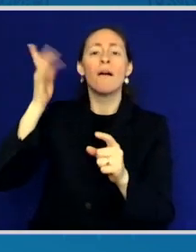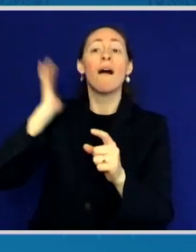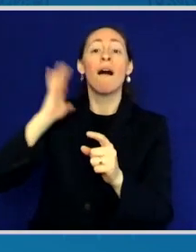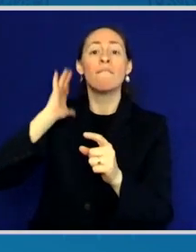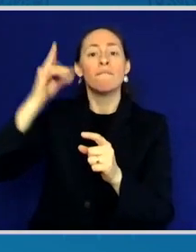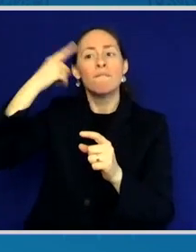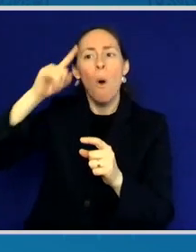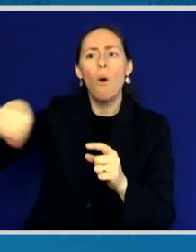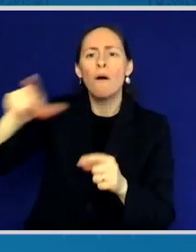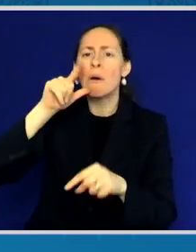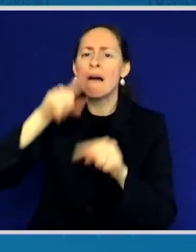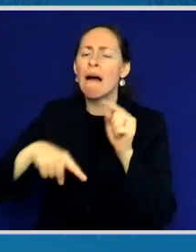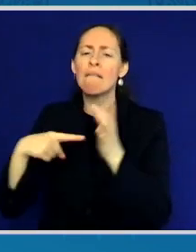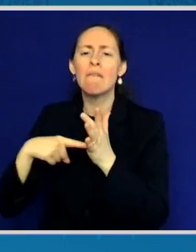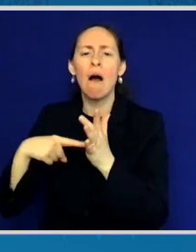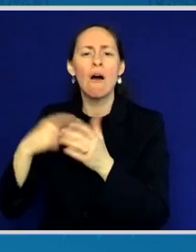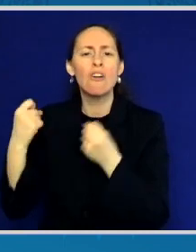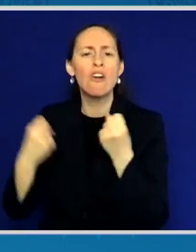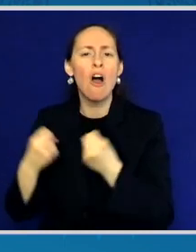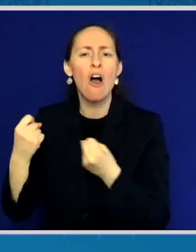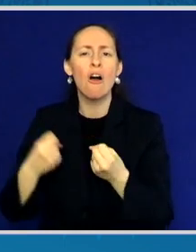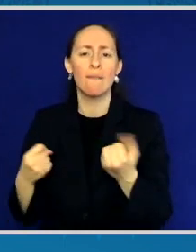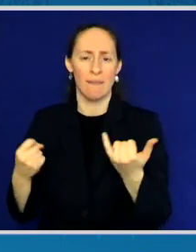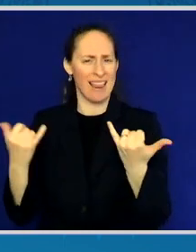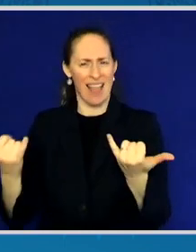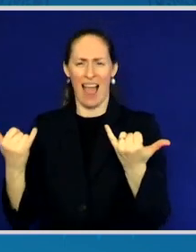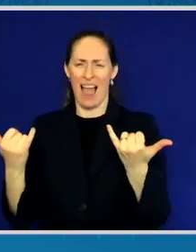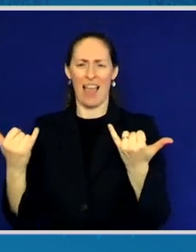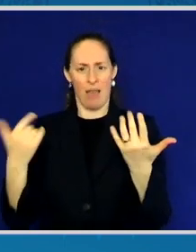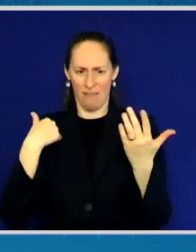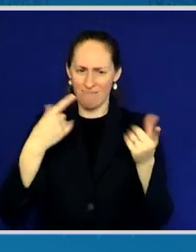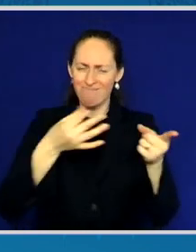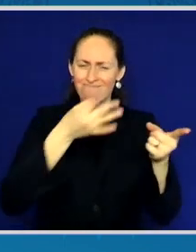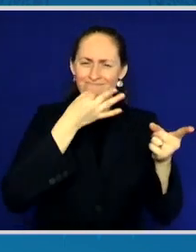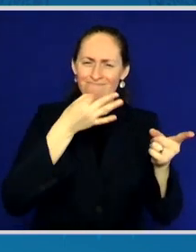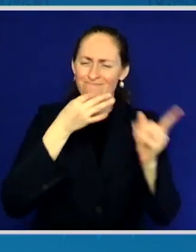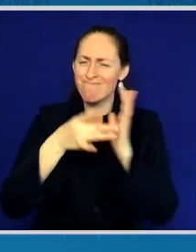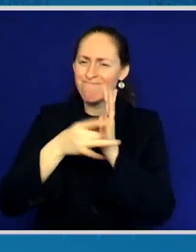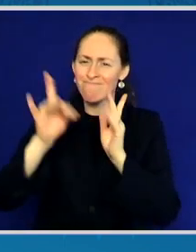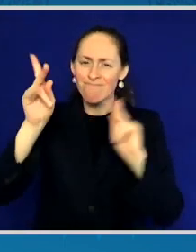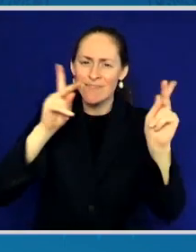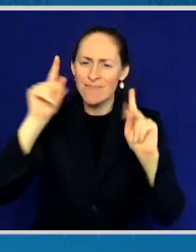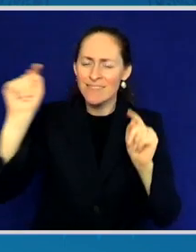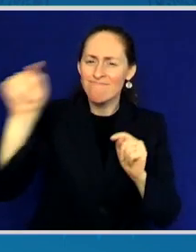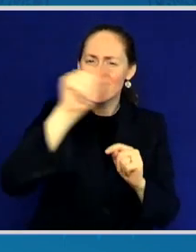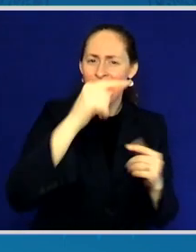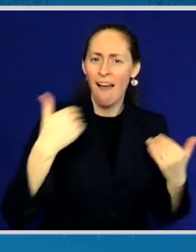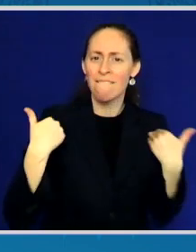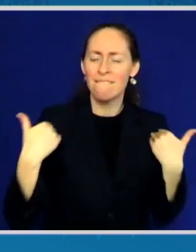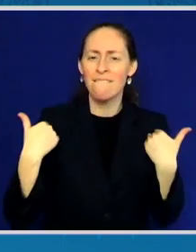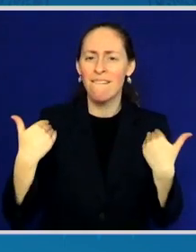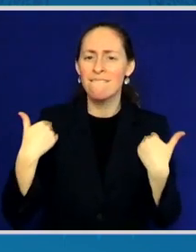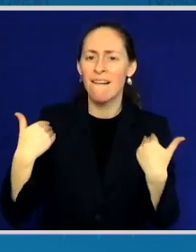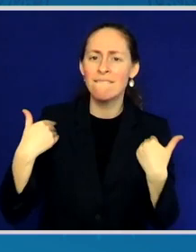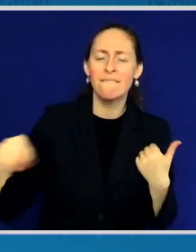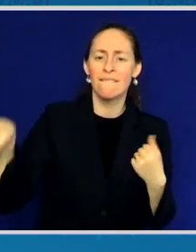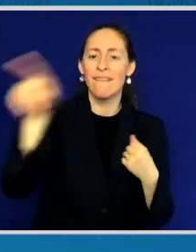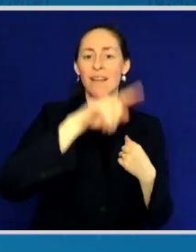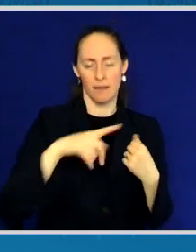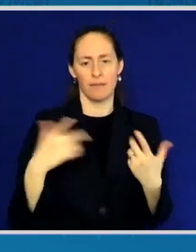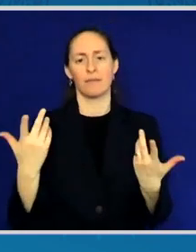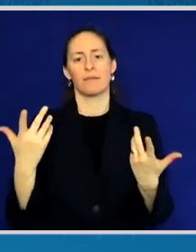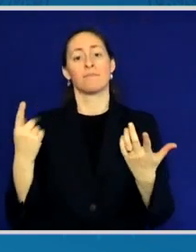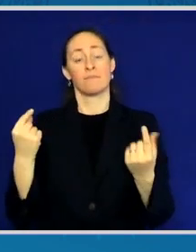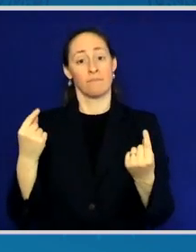cars. We have talent in this country now, the 24 to 44 set, they require mobility choices.